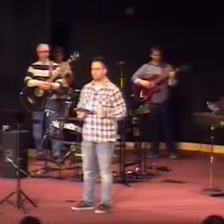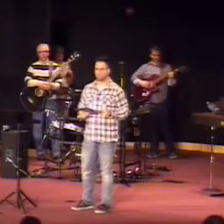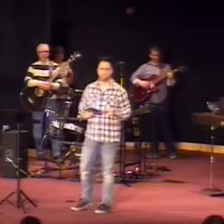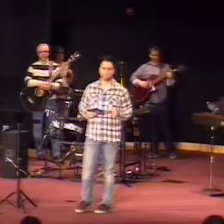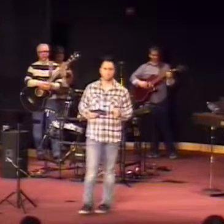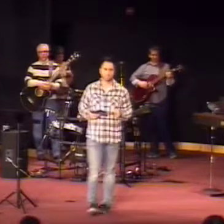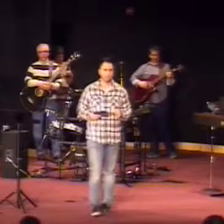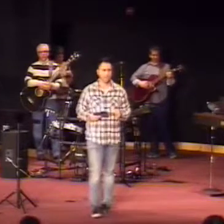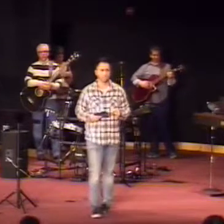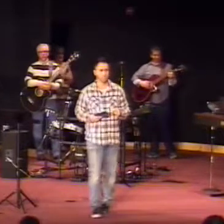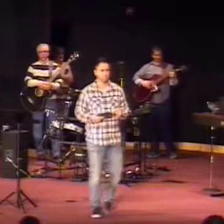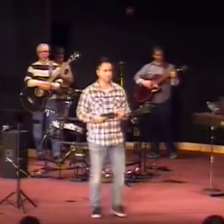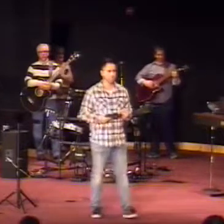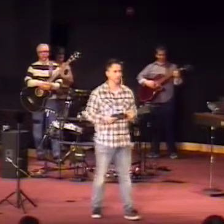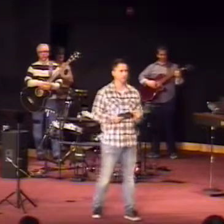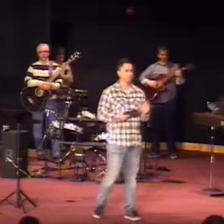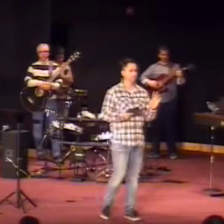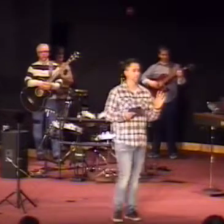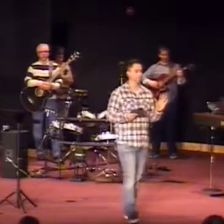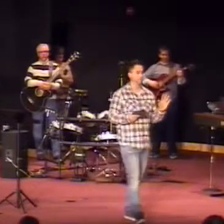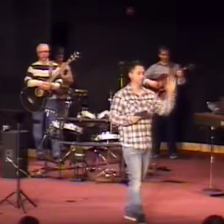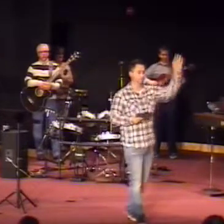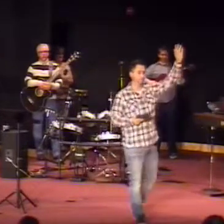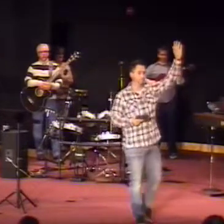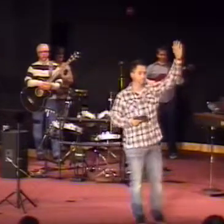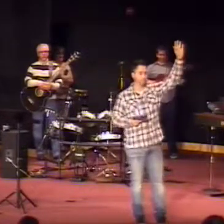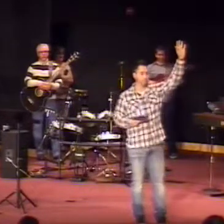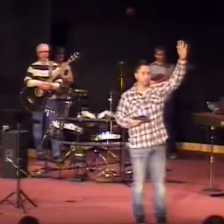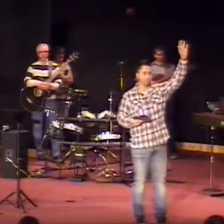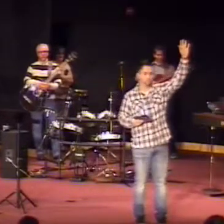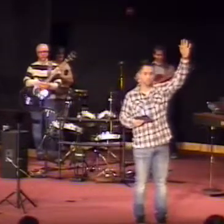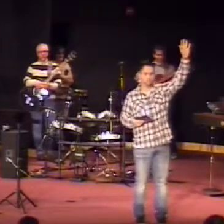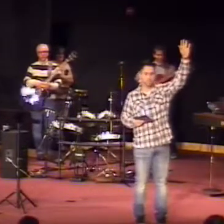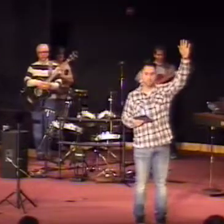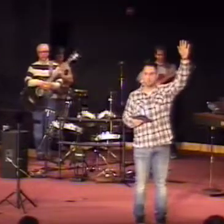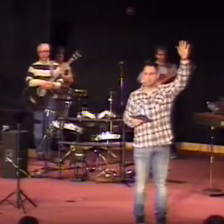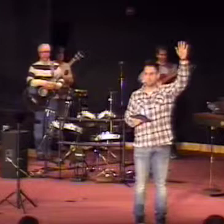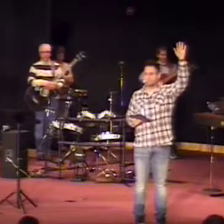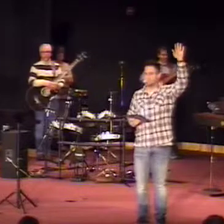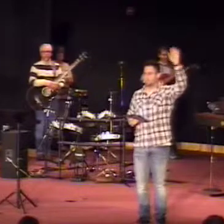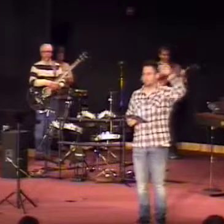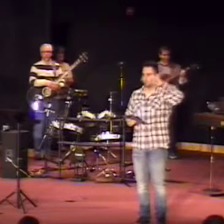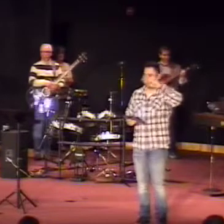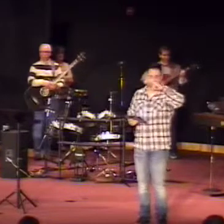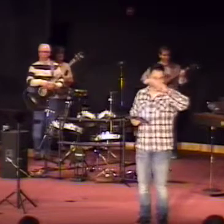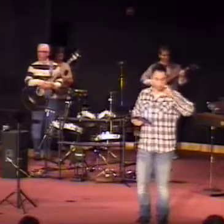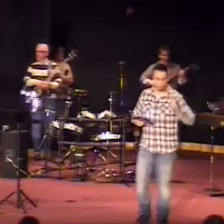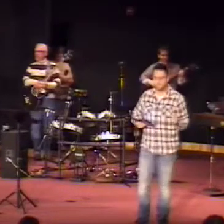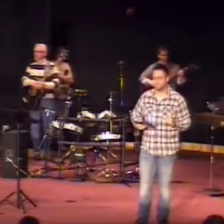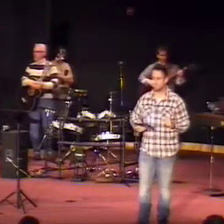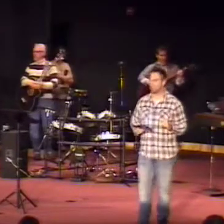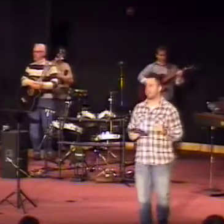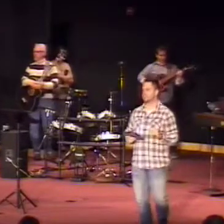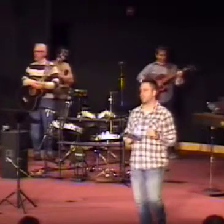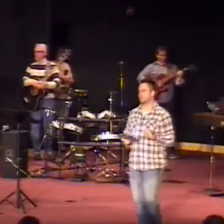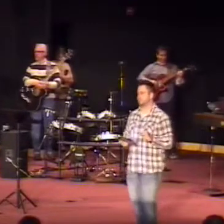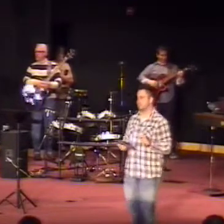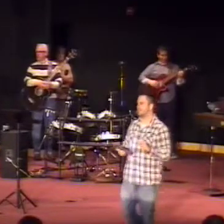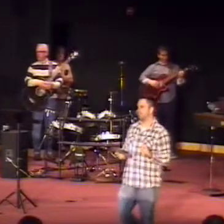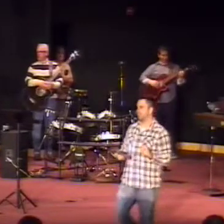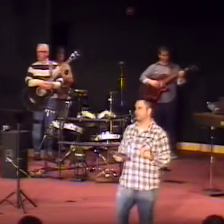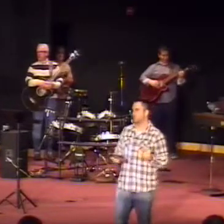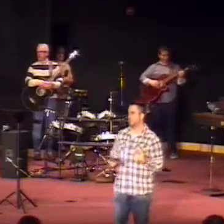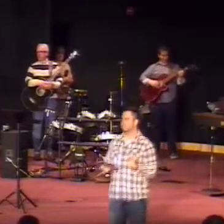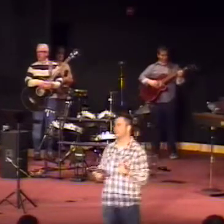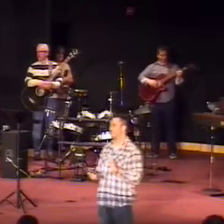know, when the World Trade Centers crashed, I can remember, everybody remember where they were, for those of you who know? You remember where you were? World Trade Center's crash, and I was in the